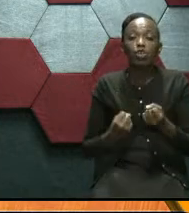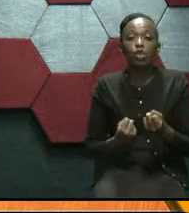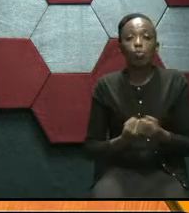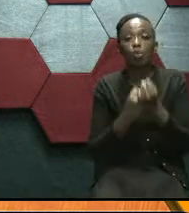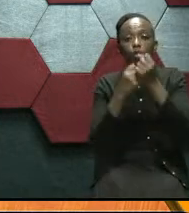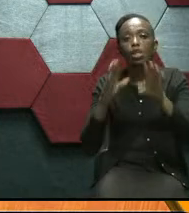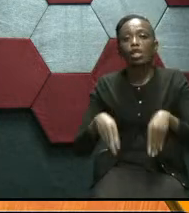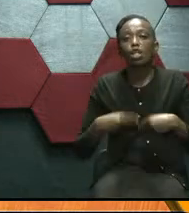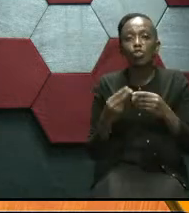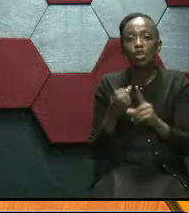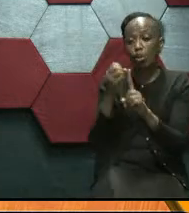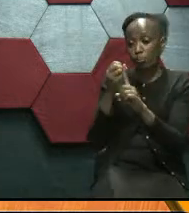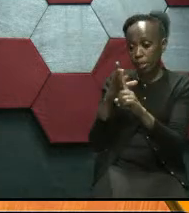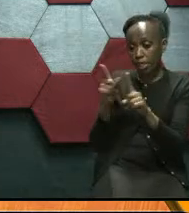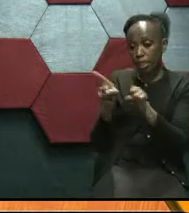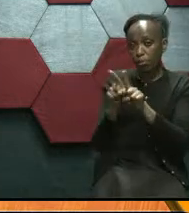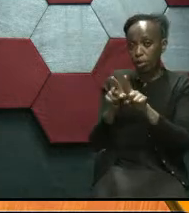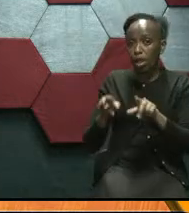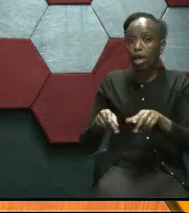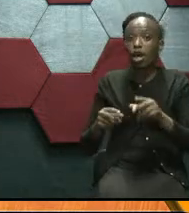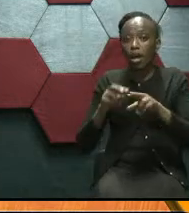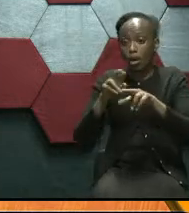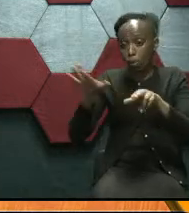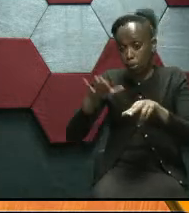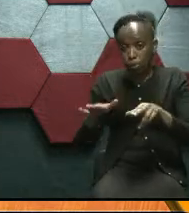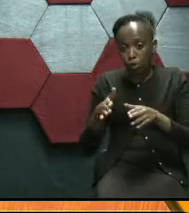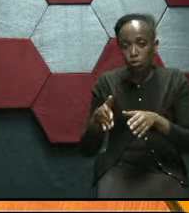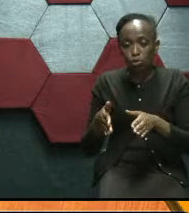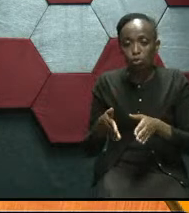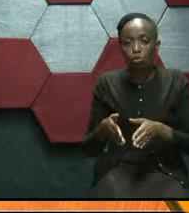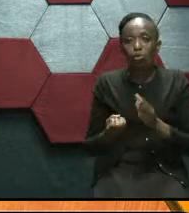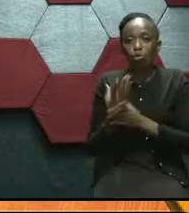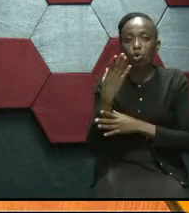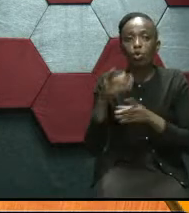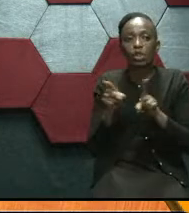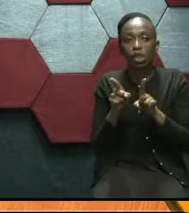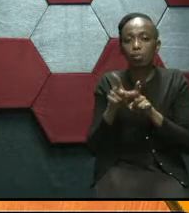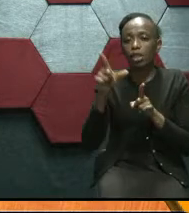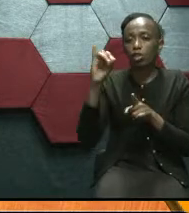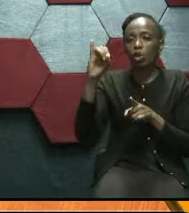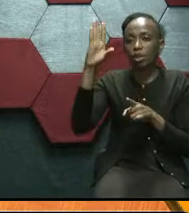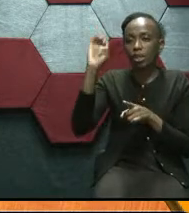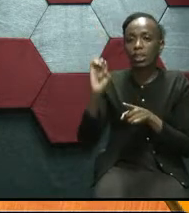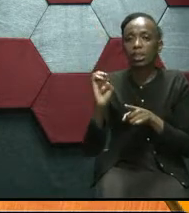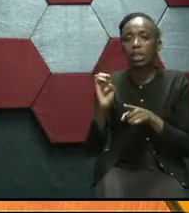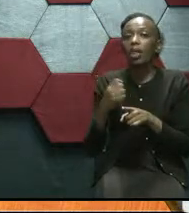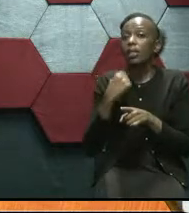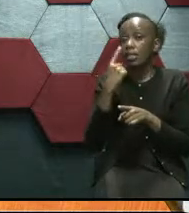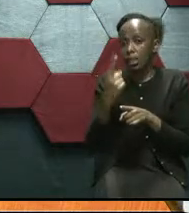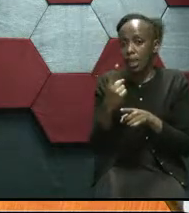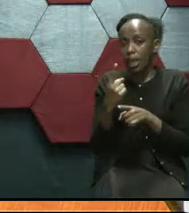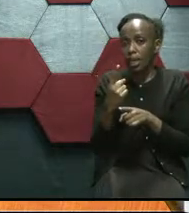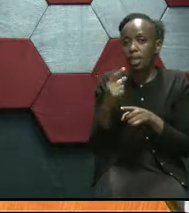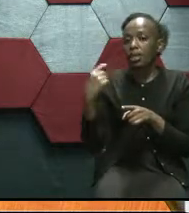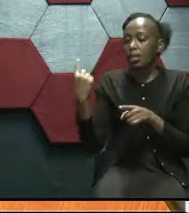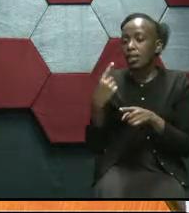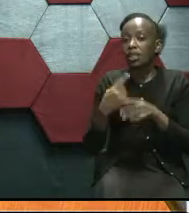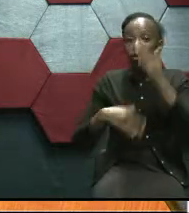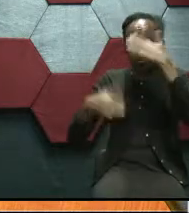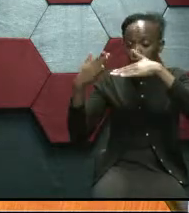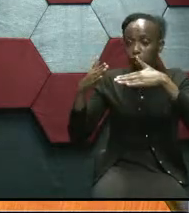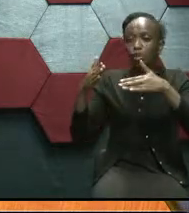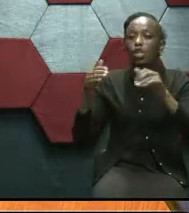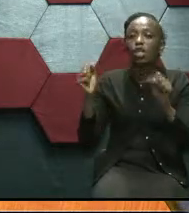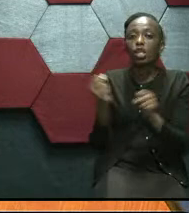mentorship, and giving you the room to grow. As Lois said on Friday, teachers are the teachers of every profession could not have